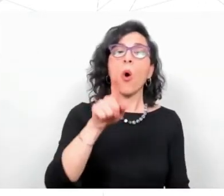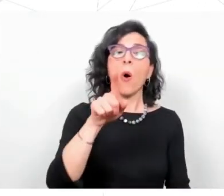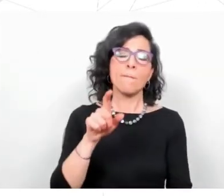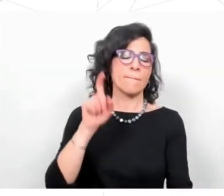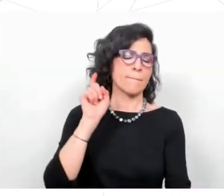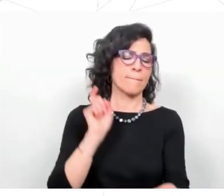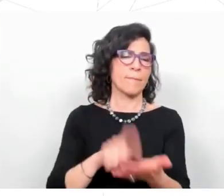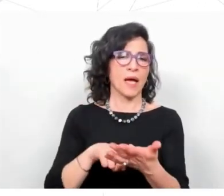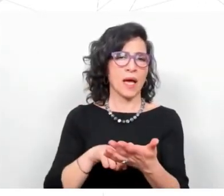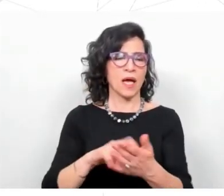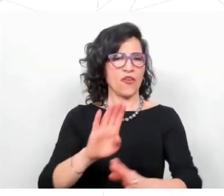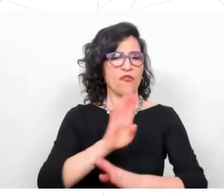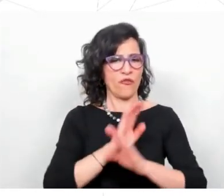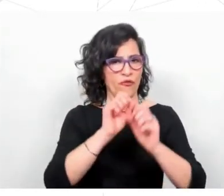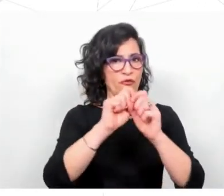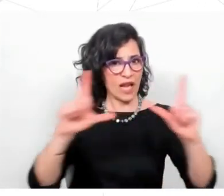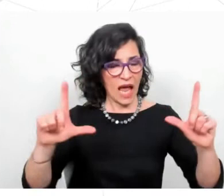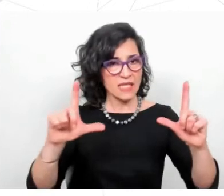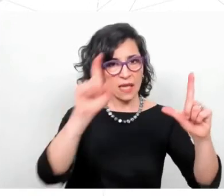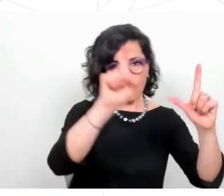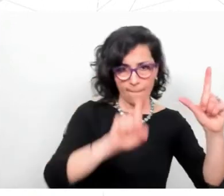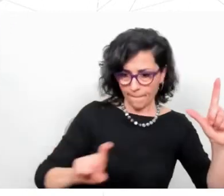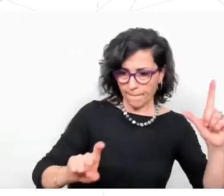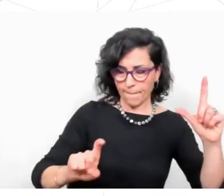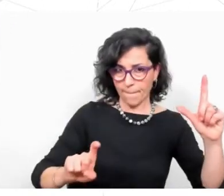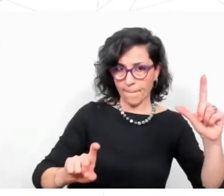up and move it down as you're scrolling through.